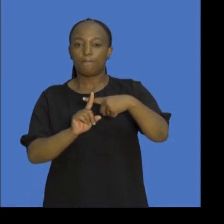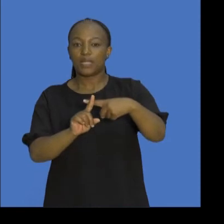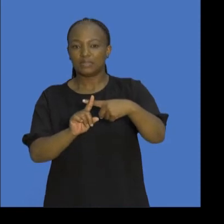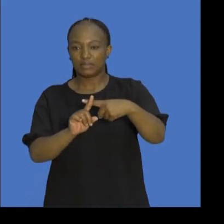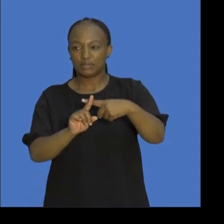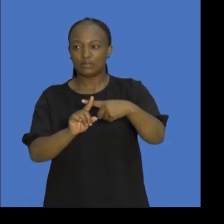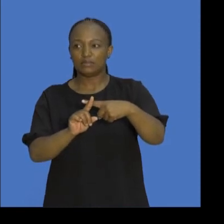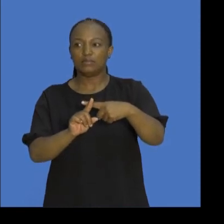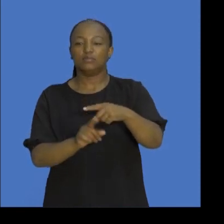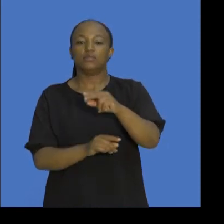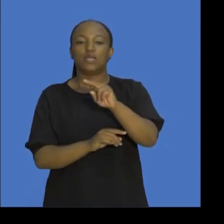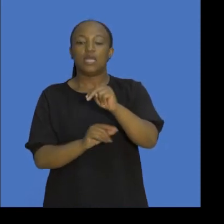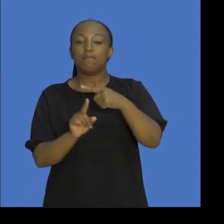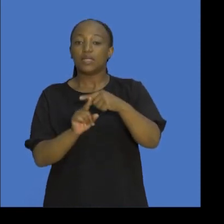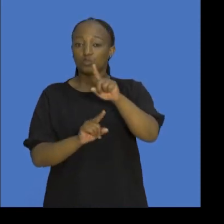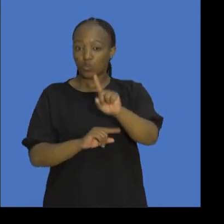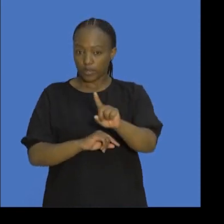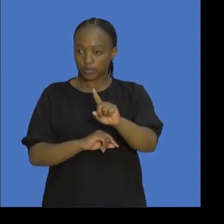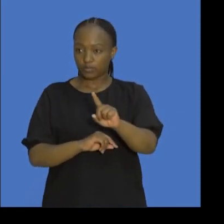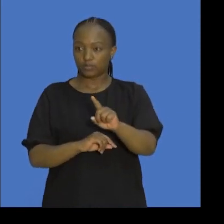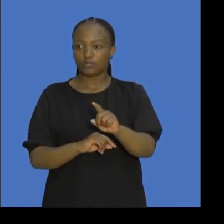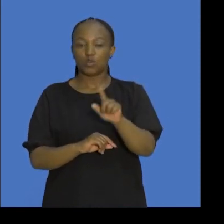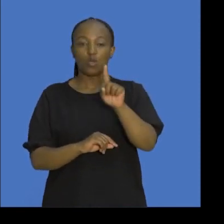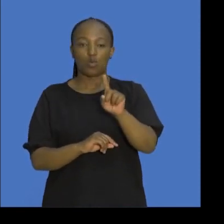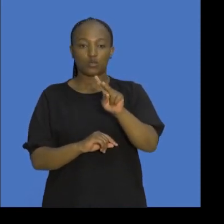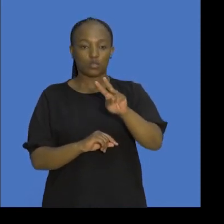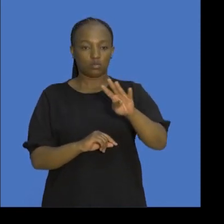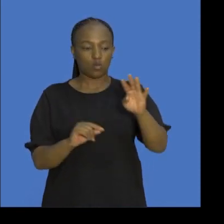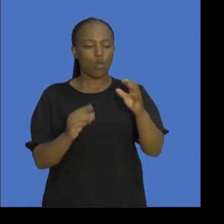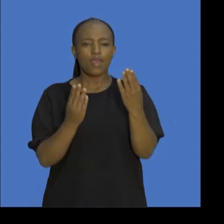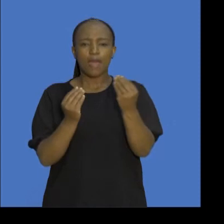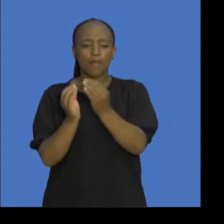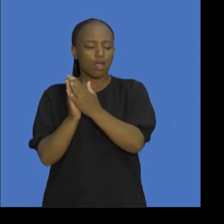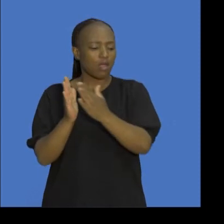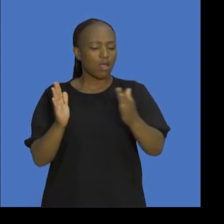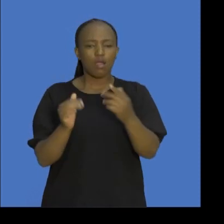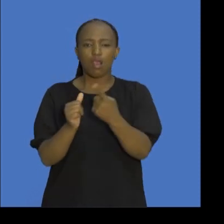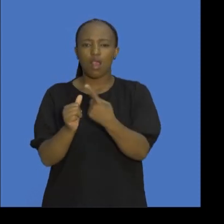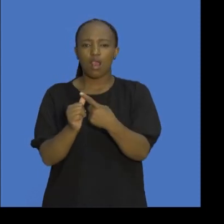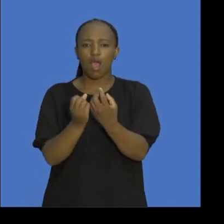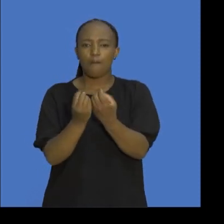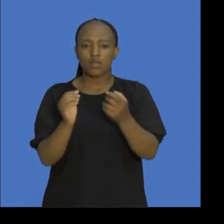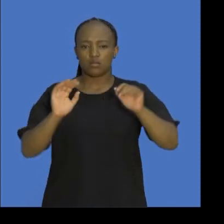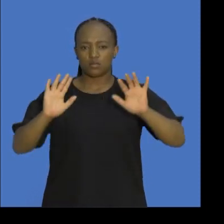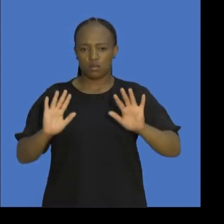n plus 1. What is n? The total data set. We have 1, 2, 3, 4, 5, 6,